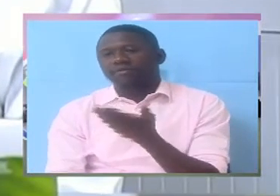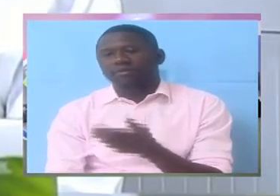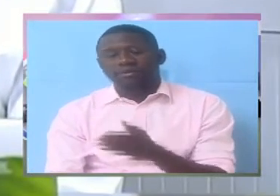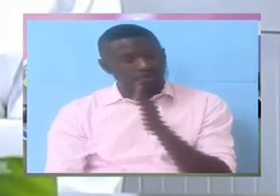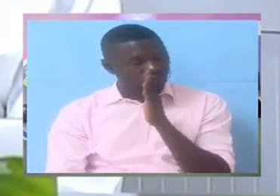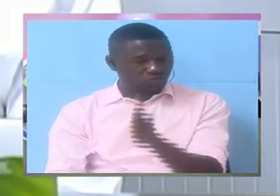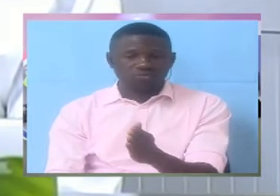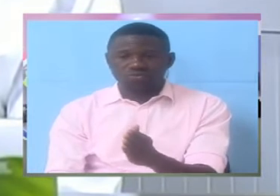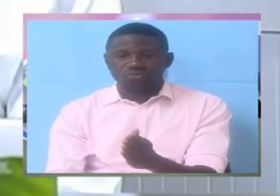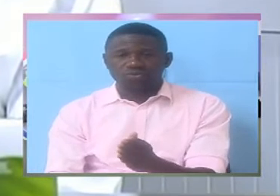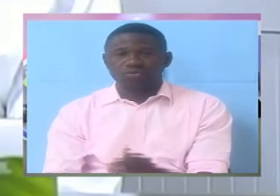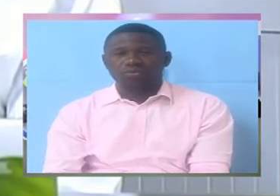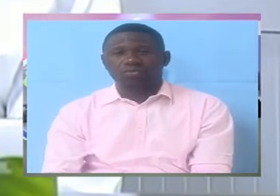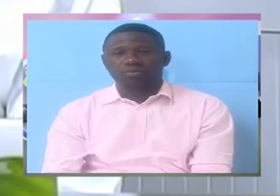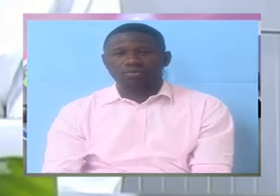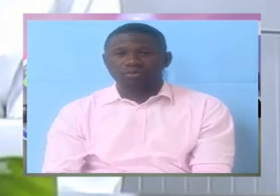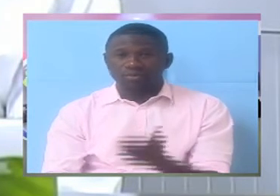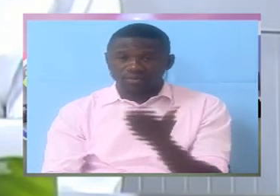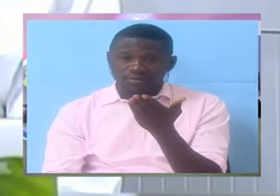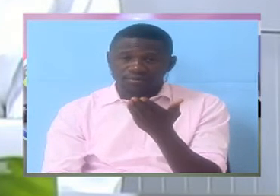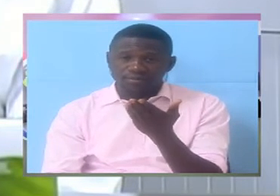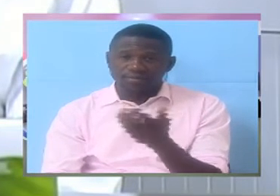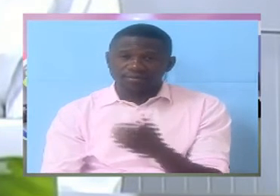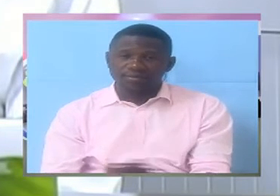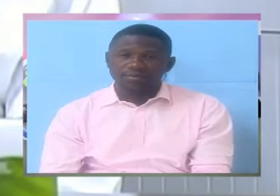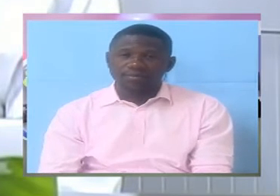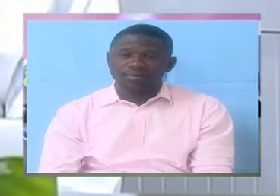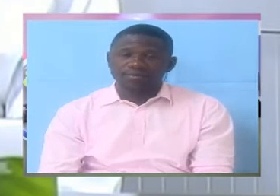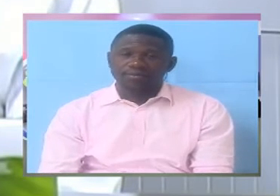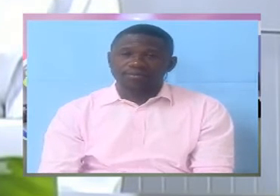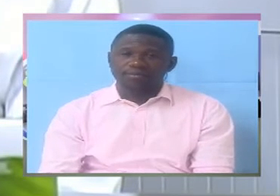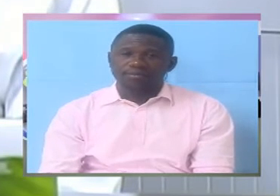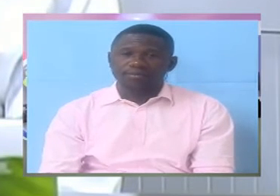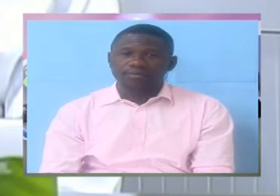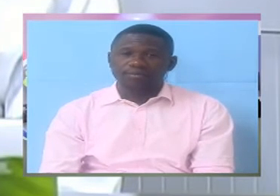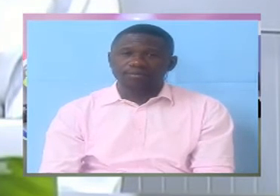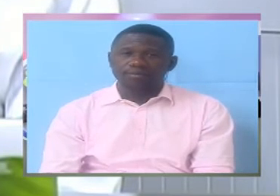That's the truth. Walam to nya kesoti. Isn't it? Well, fo won tam bon.